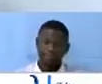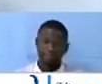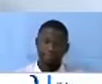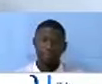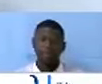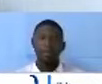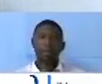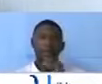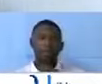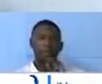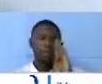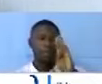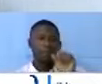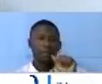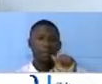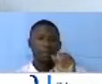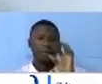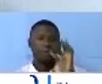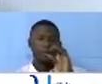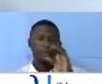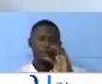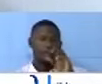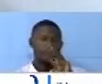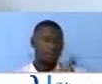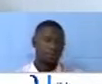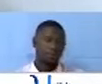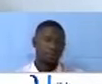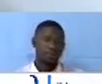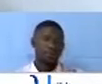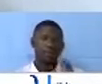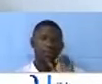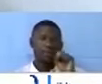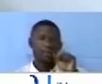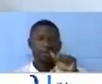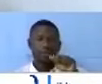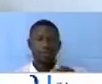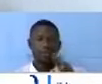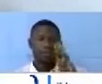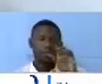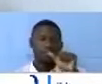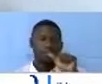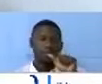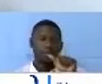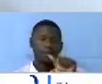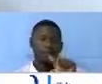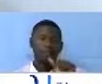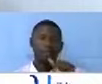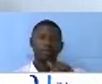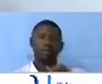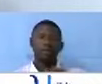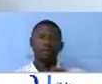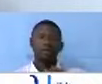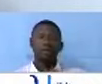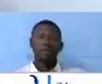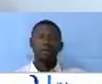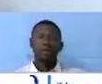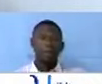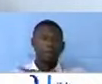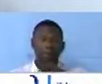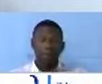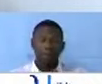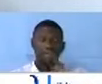Mr. Badj Samba Bamba Dinka bimo wax Mr. Badj Samba di Bamba Dinka is saying up muné la baaw la buñ gas tabax